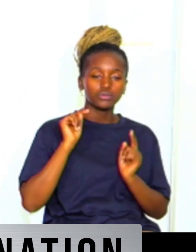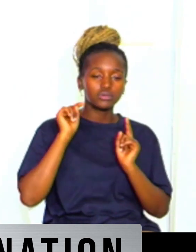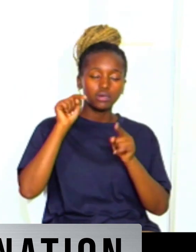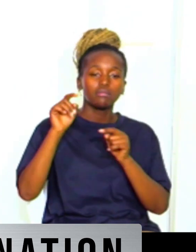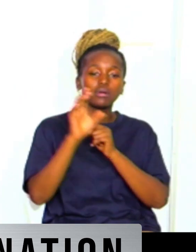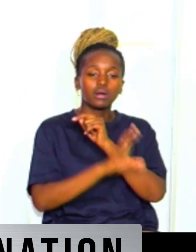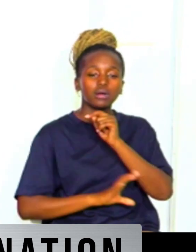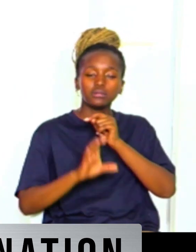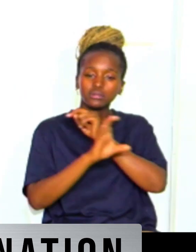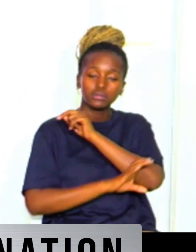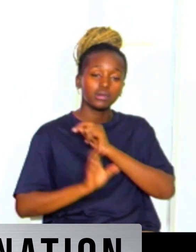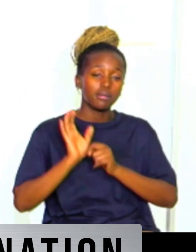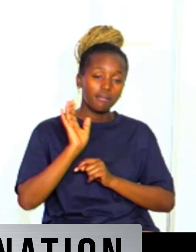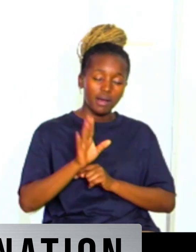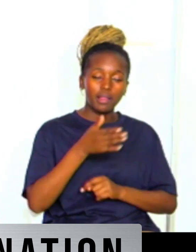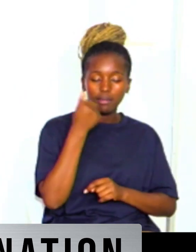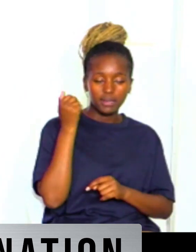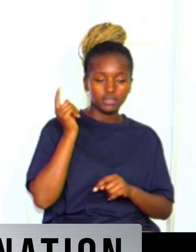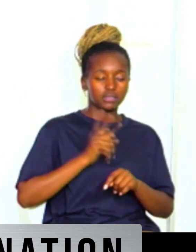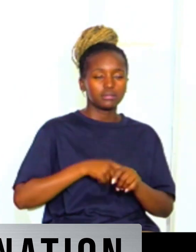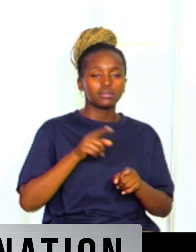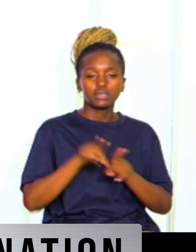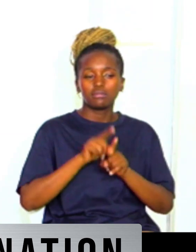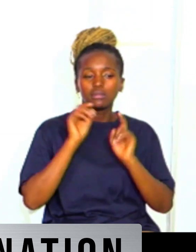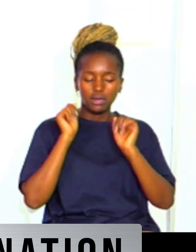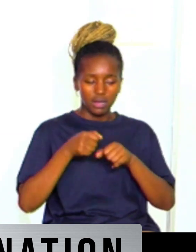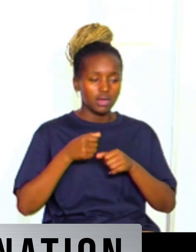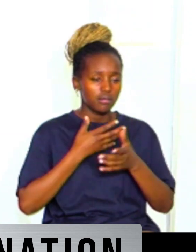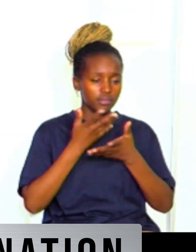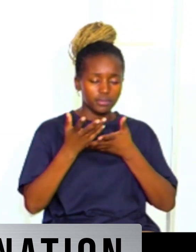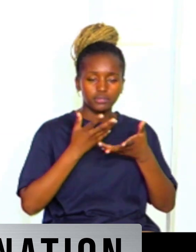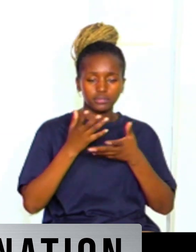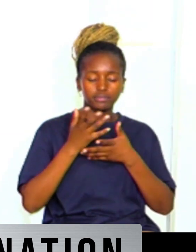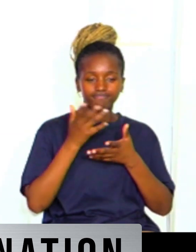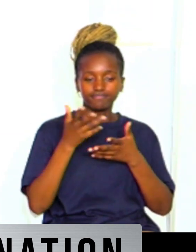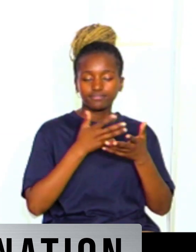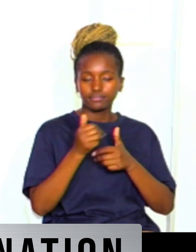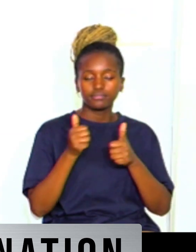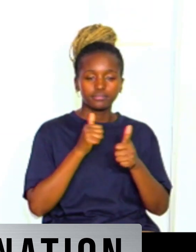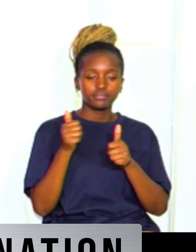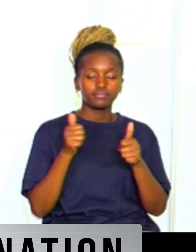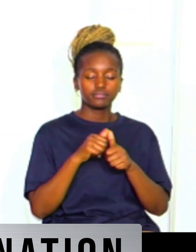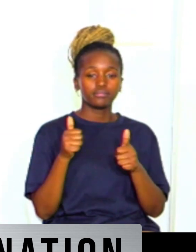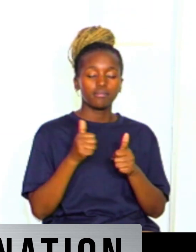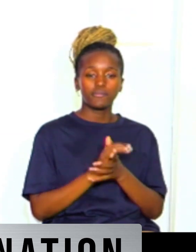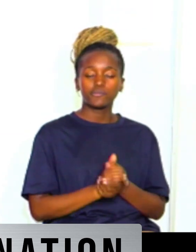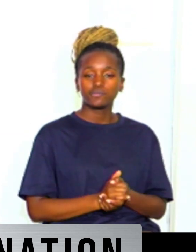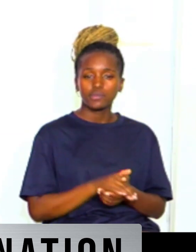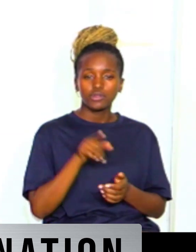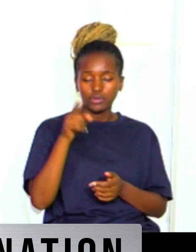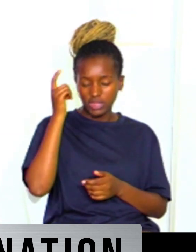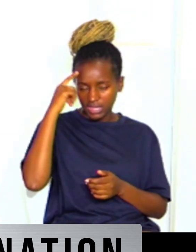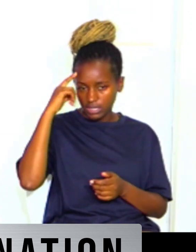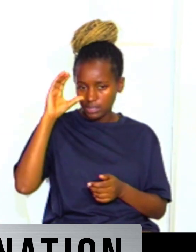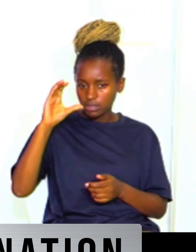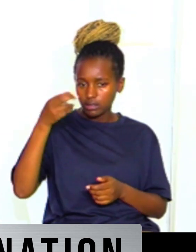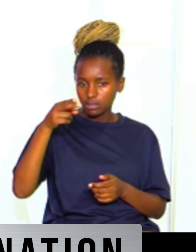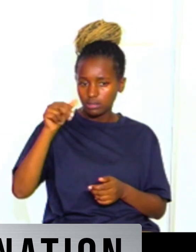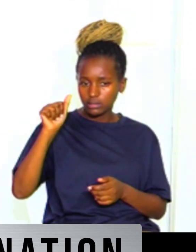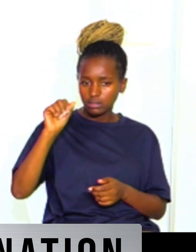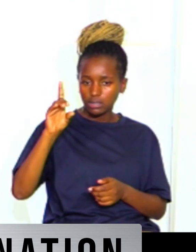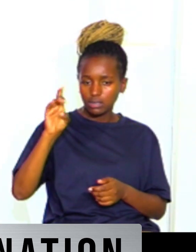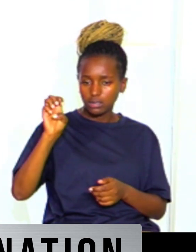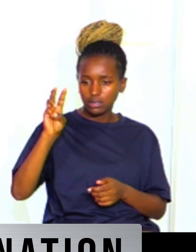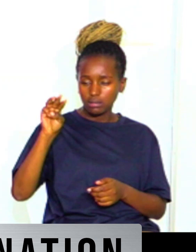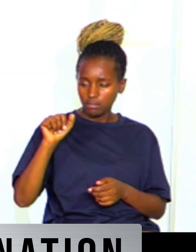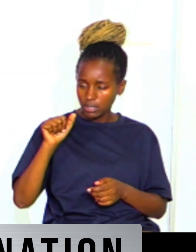ambayo tunataka na wakati ambayo tunataka kutoka. Sasa Chadema, will it stand? Will it be found in the ballot? Will Tundu